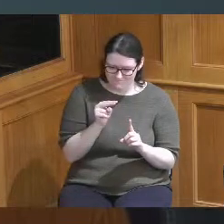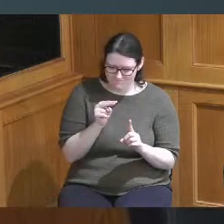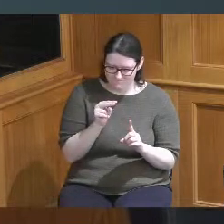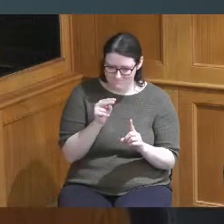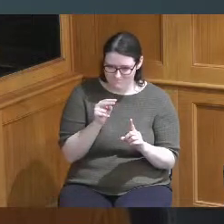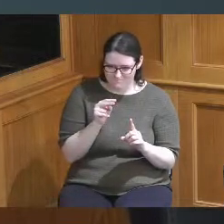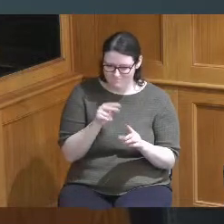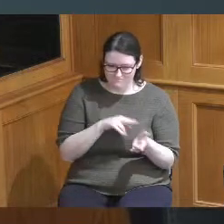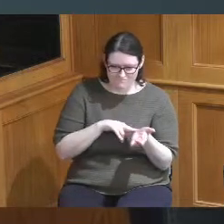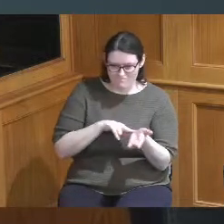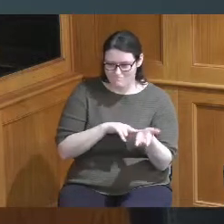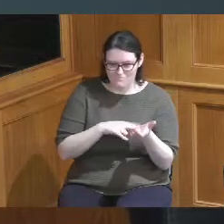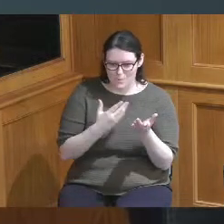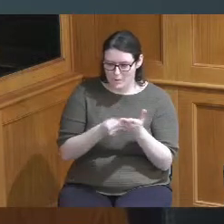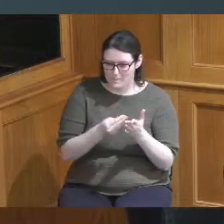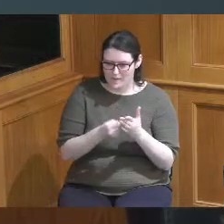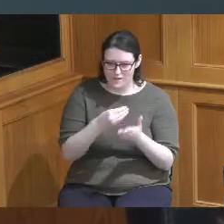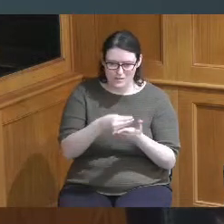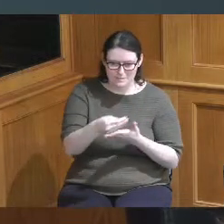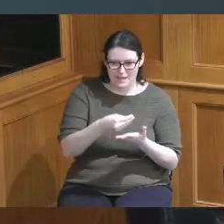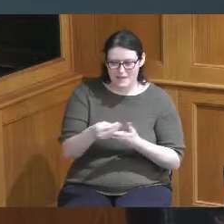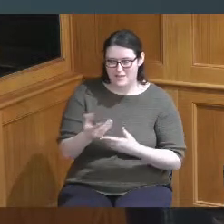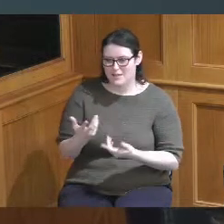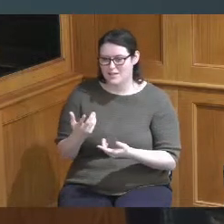money being spent, consultants,